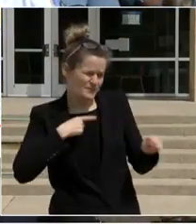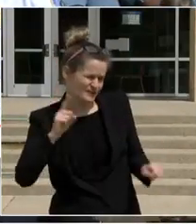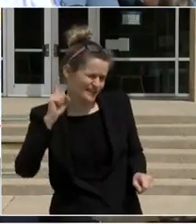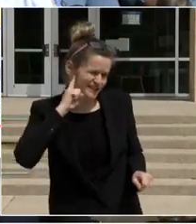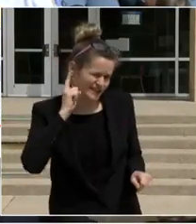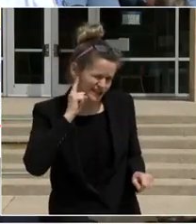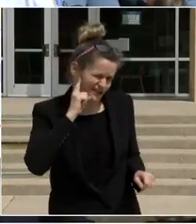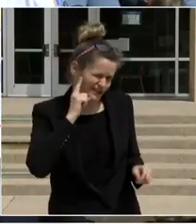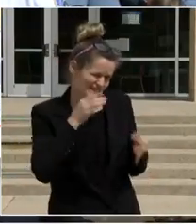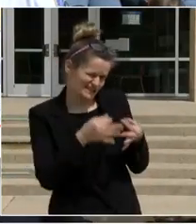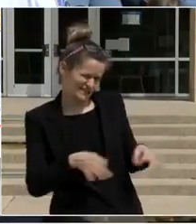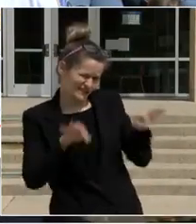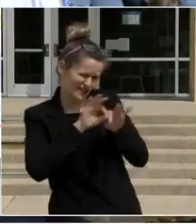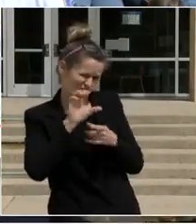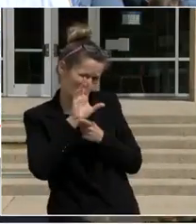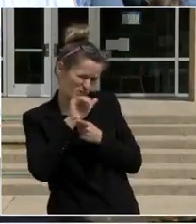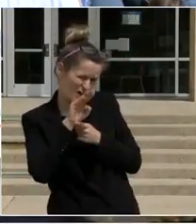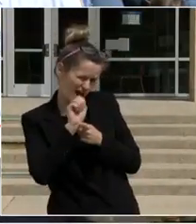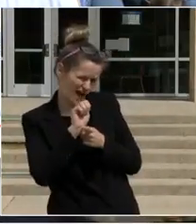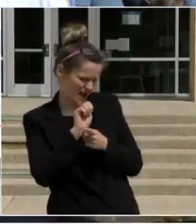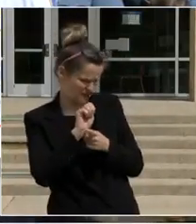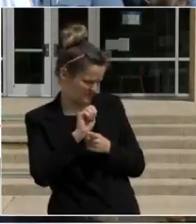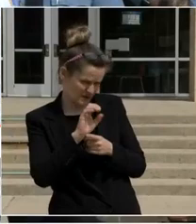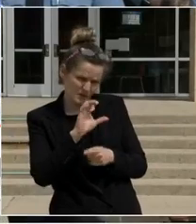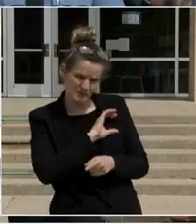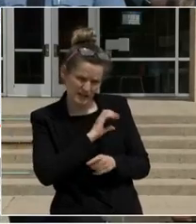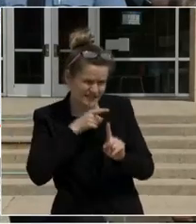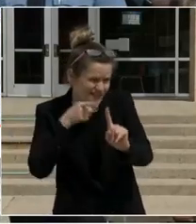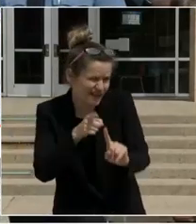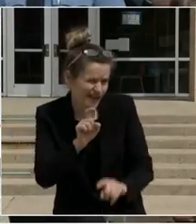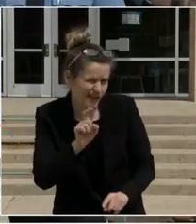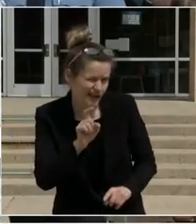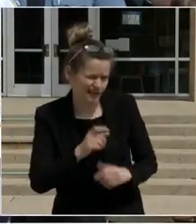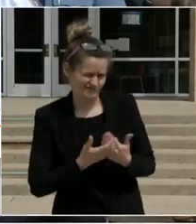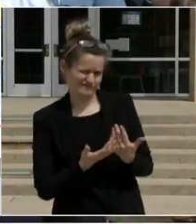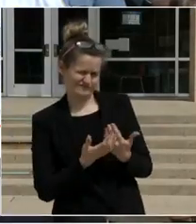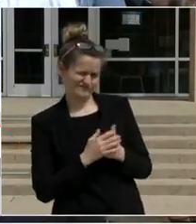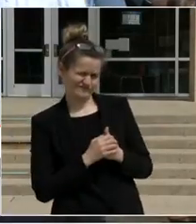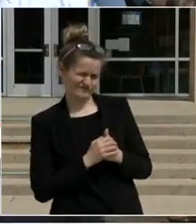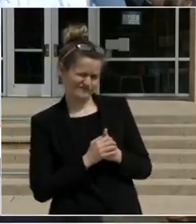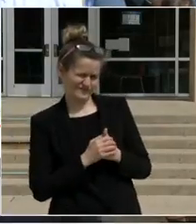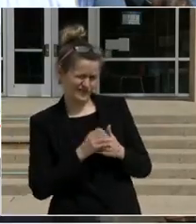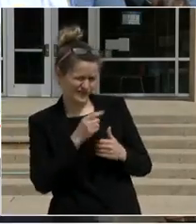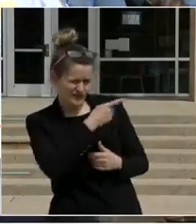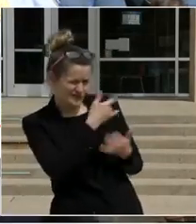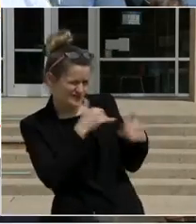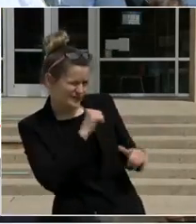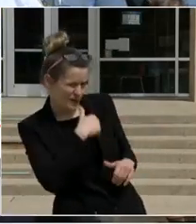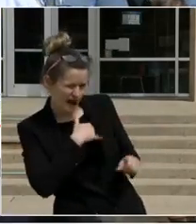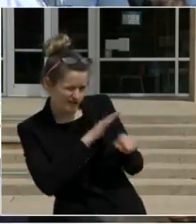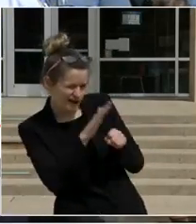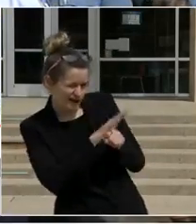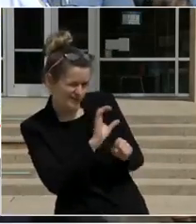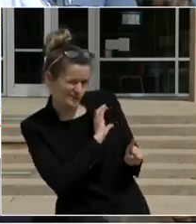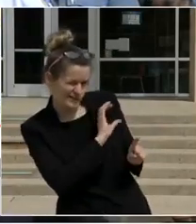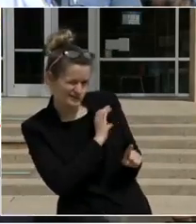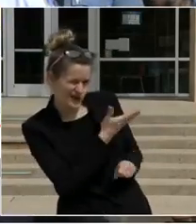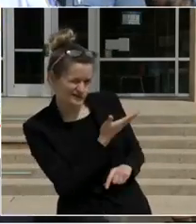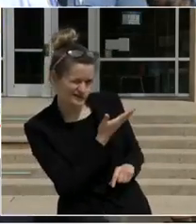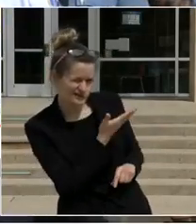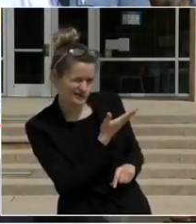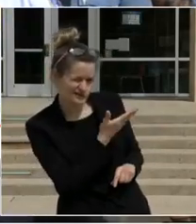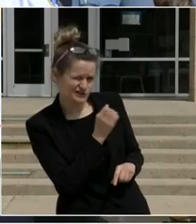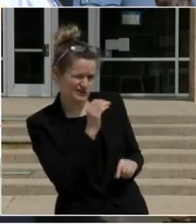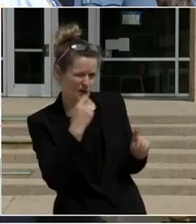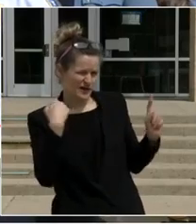the police are there. So does that say you don't have enough when basically anytime we hear about a big crime in